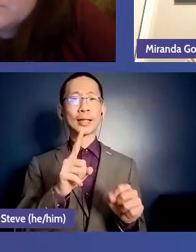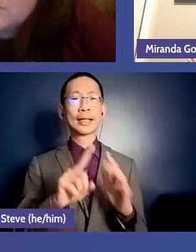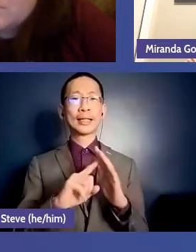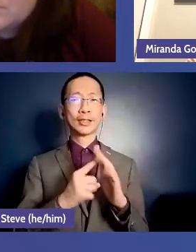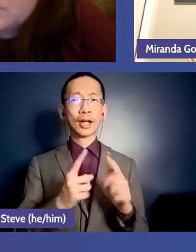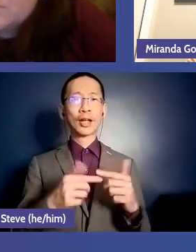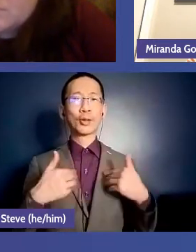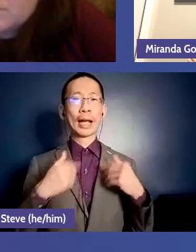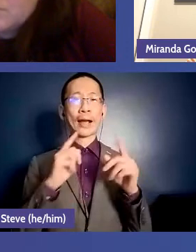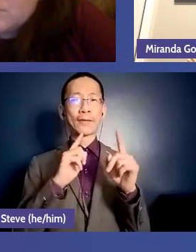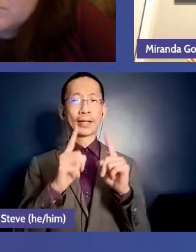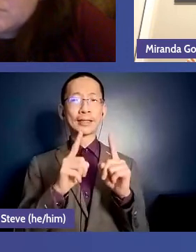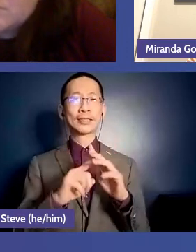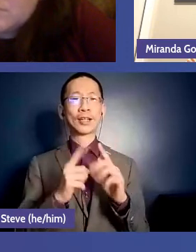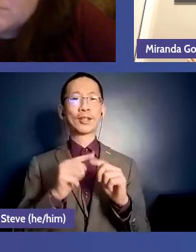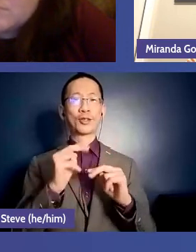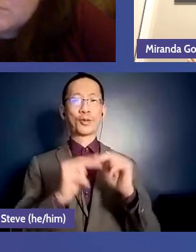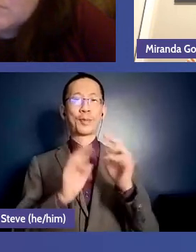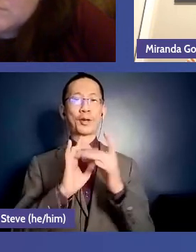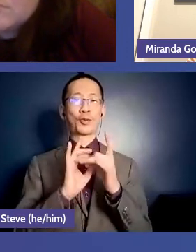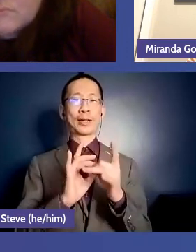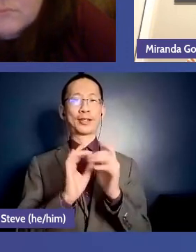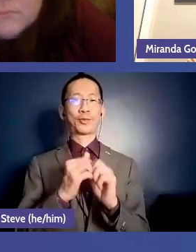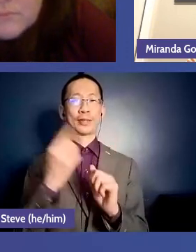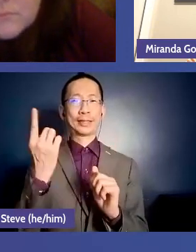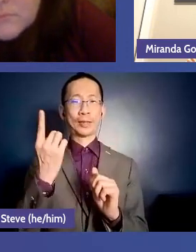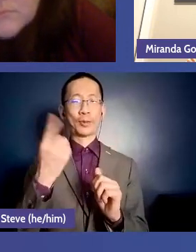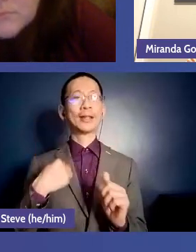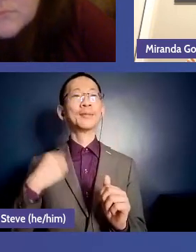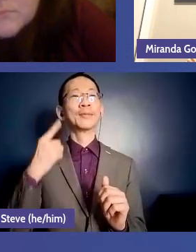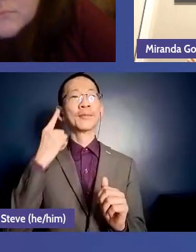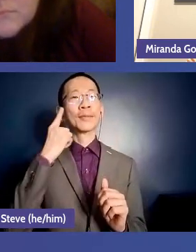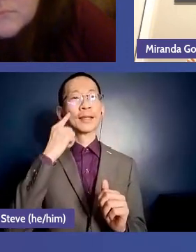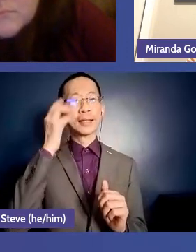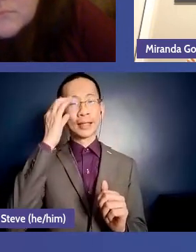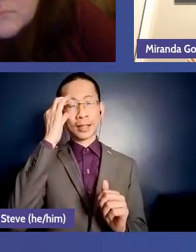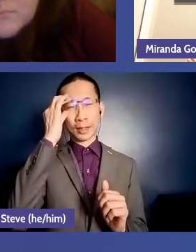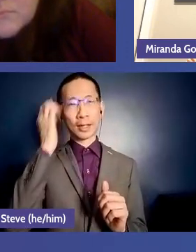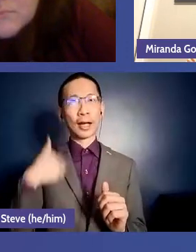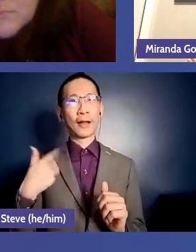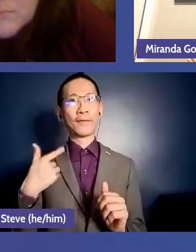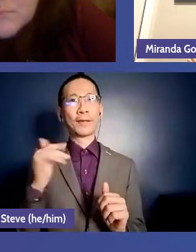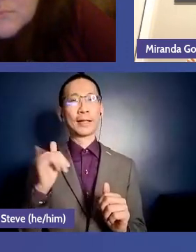have conversations, just start to build a relationship with someone. I think, you know, I feel like as I'm,